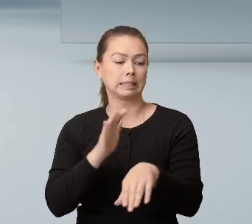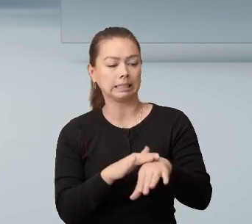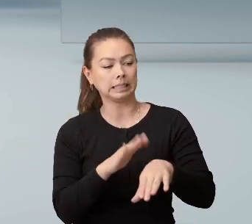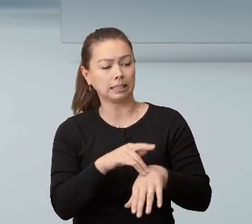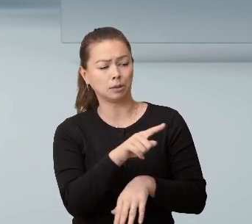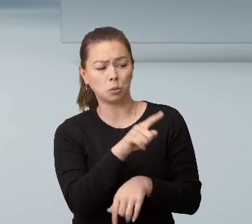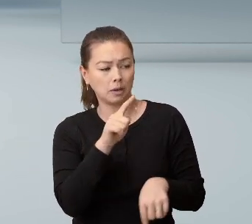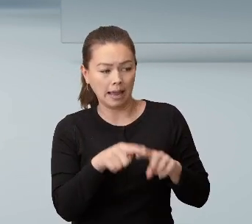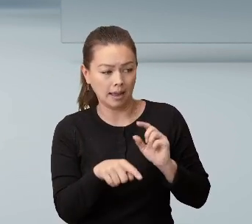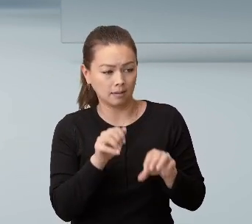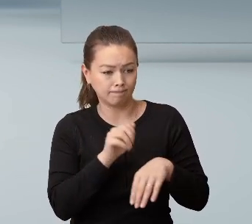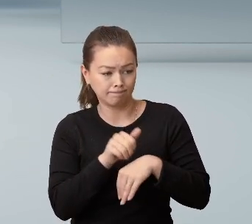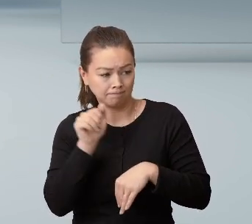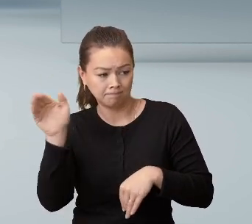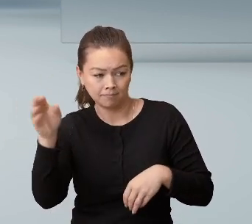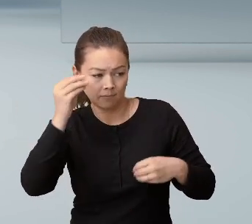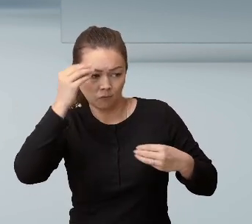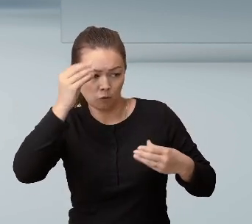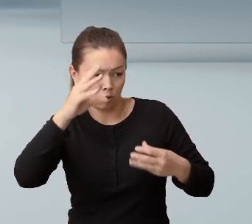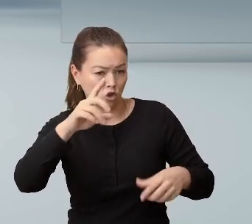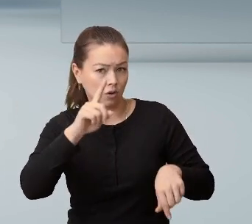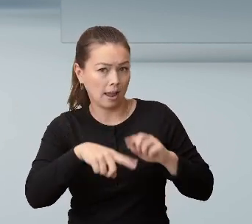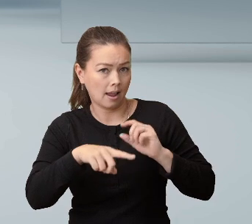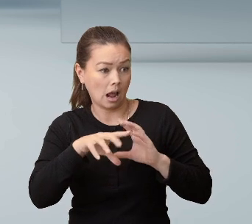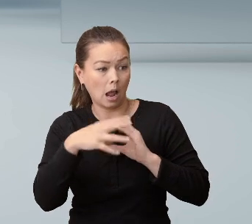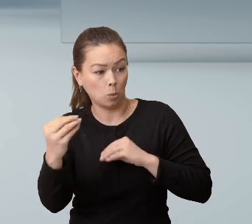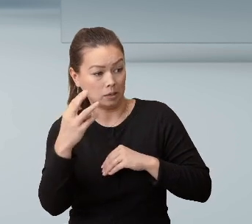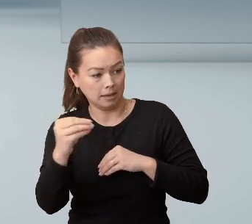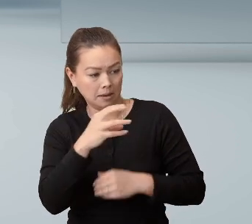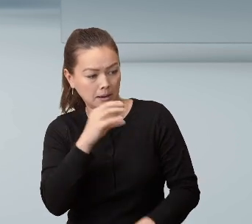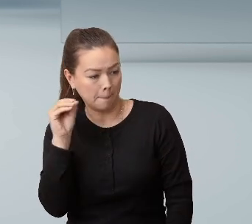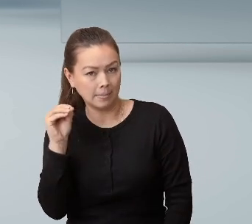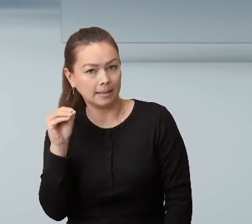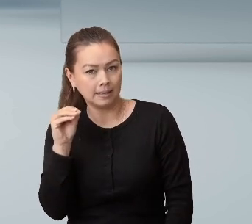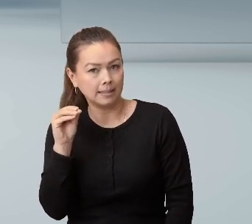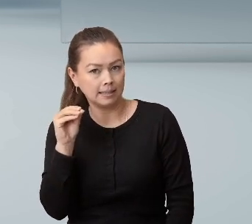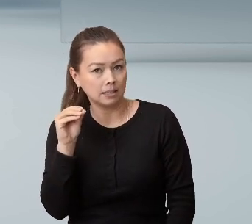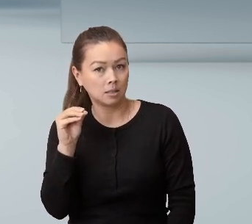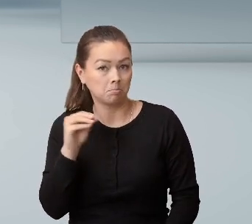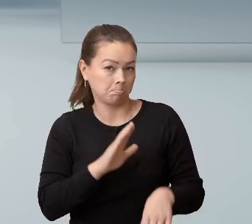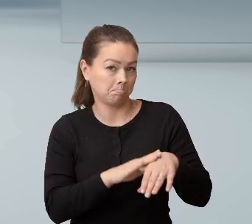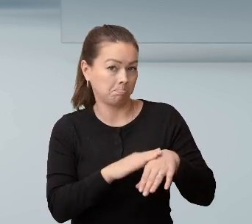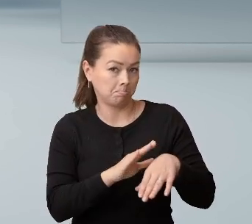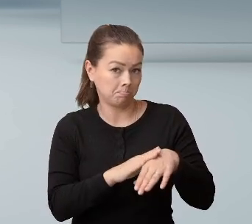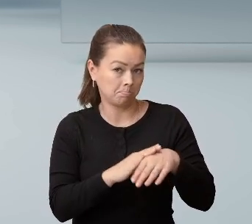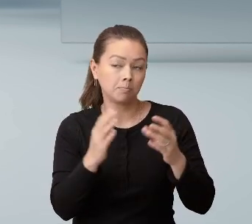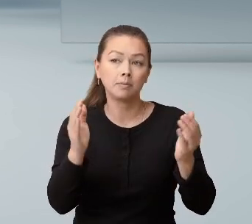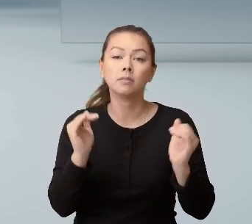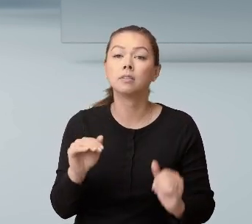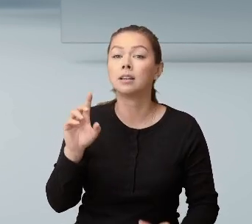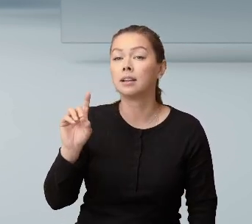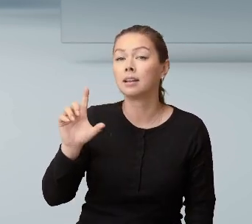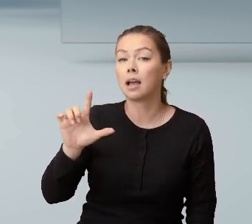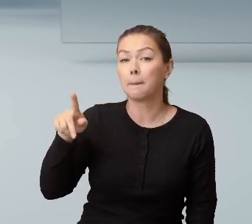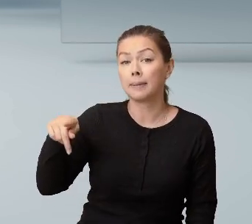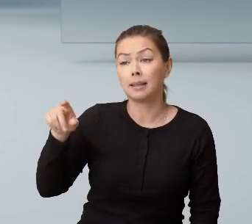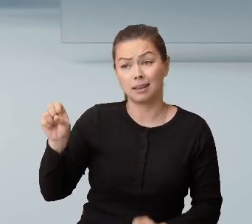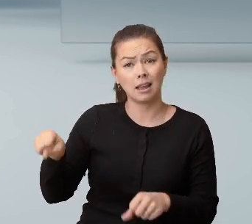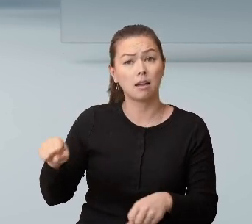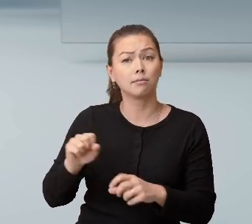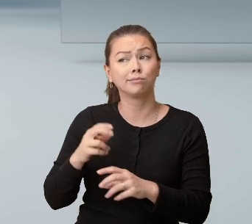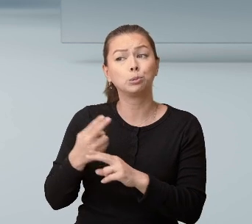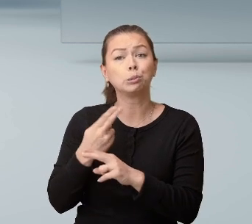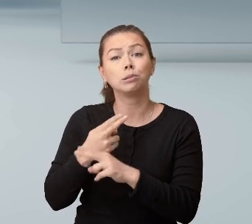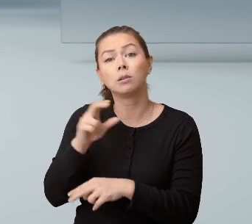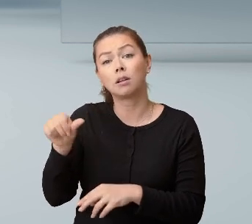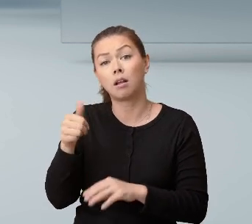to say, hey, you can't send this information outside the company. Now, DLP can use other things